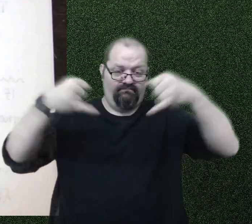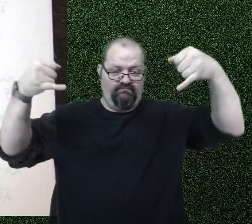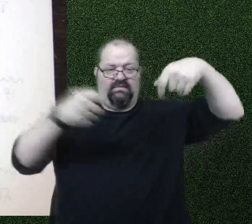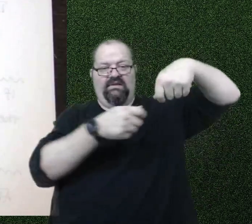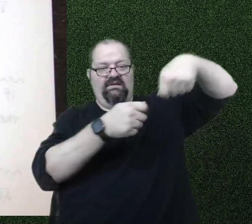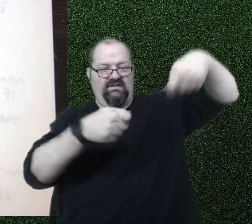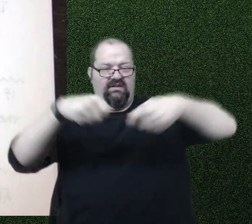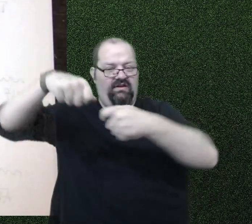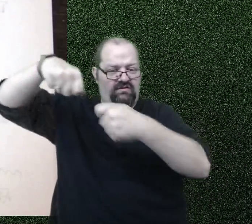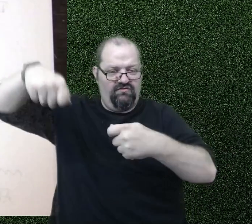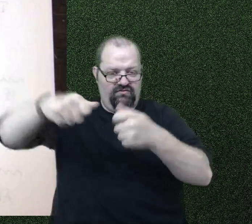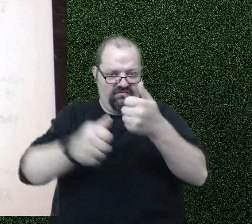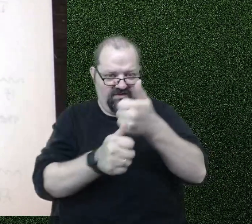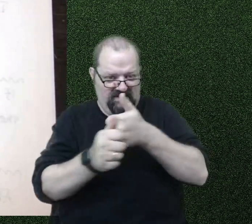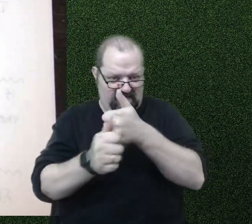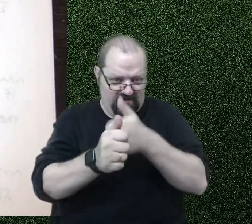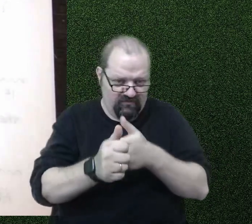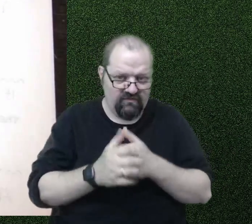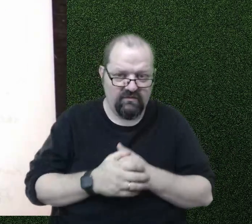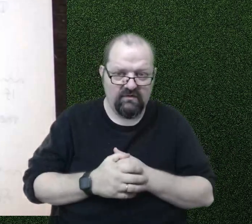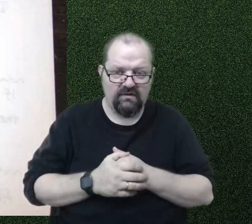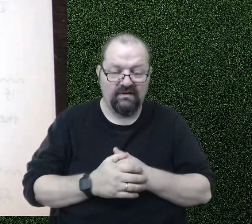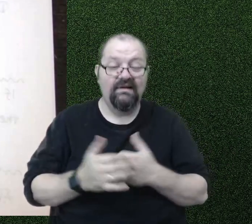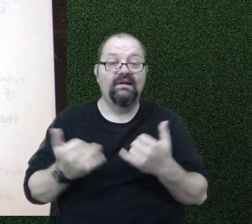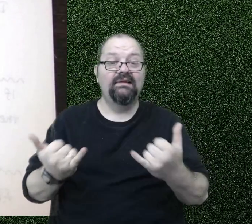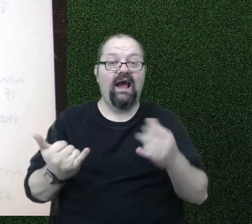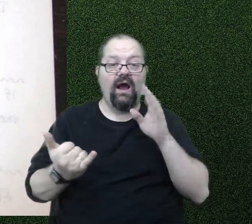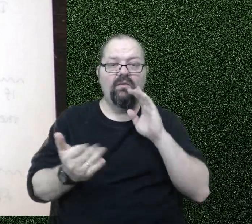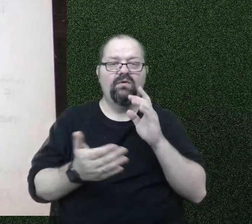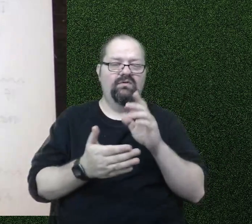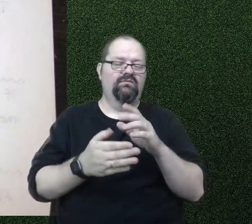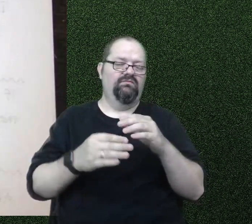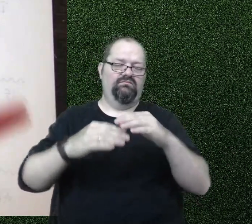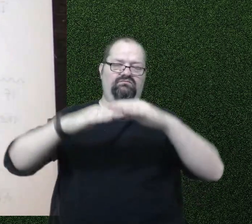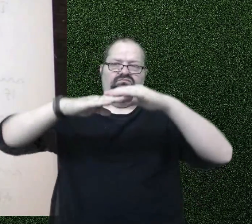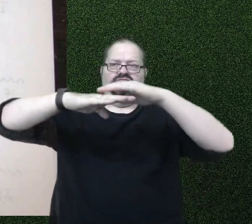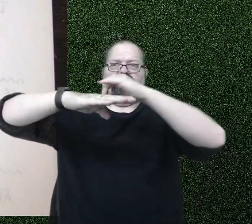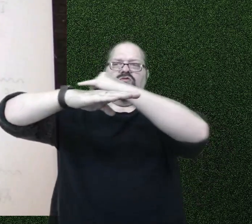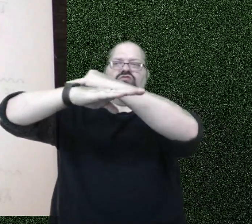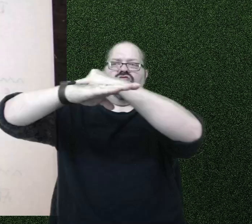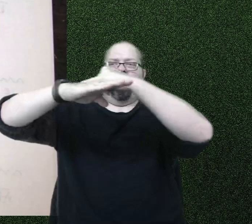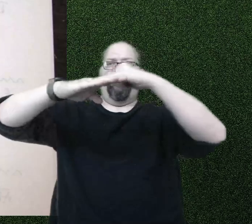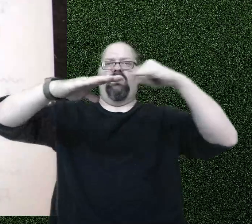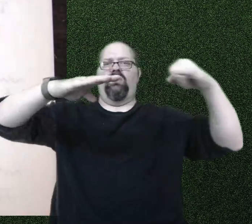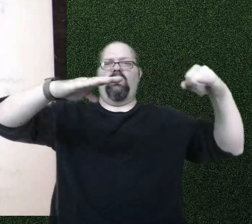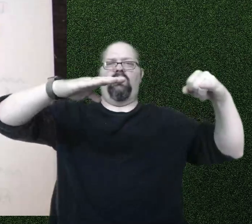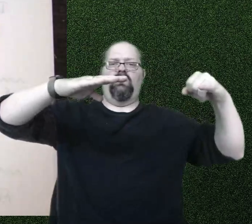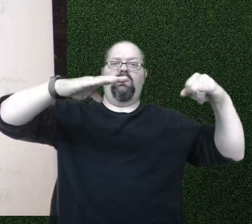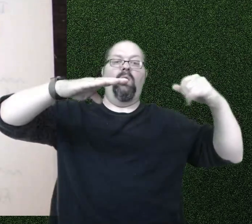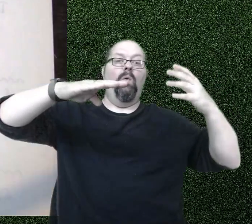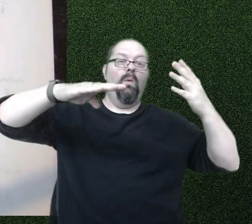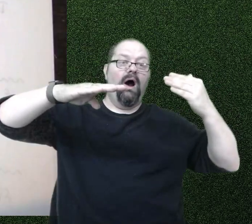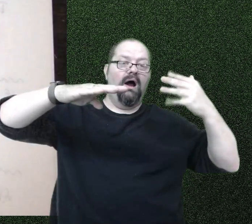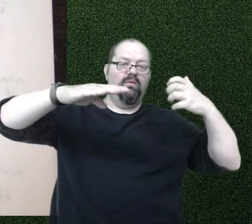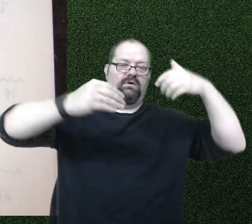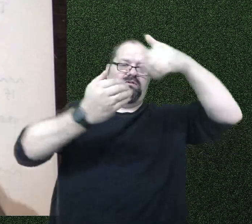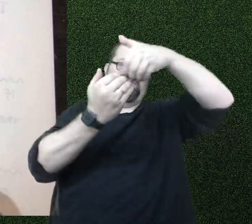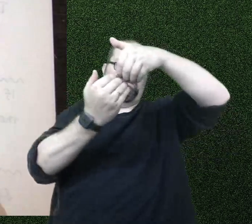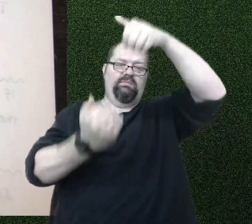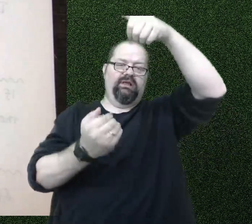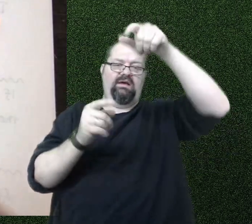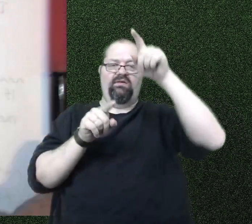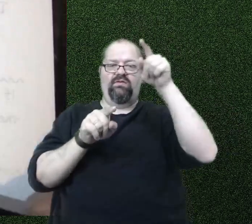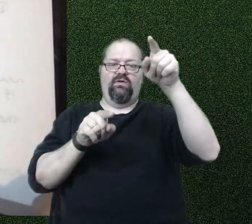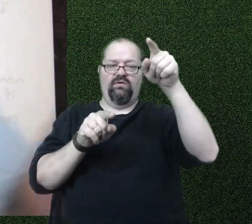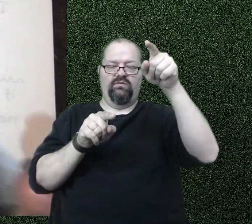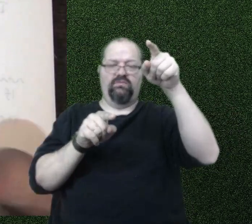cable. Now I'm going to draw a line that is parallel to the ceiling so that I can split those 2 tensions